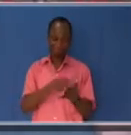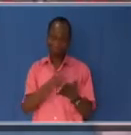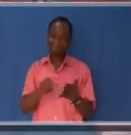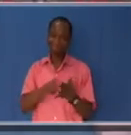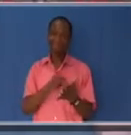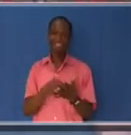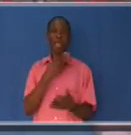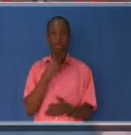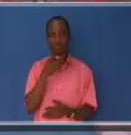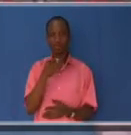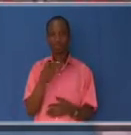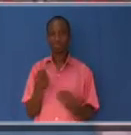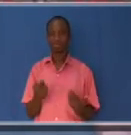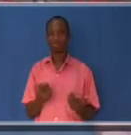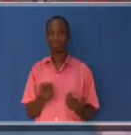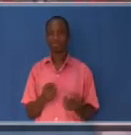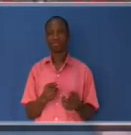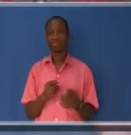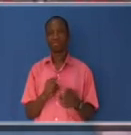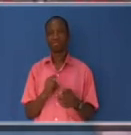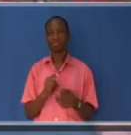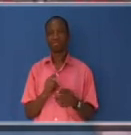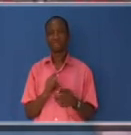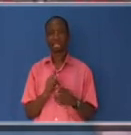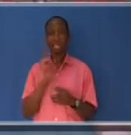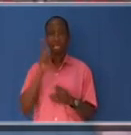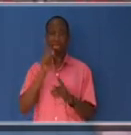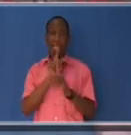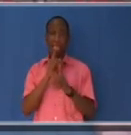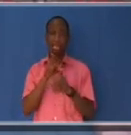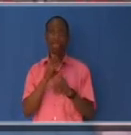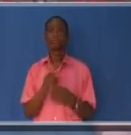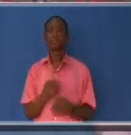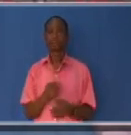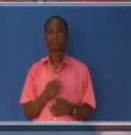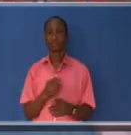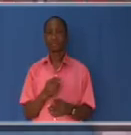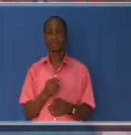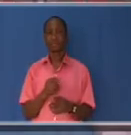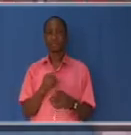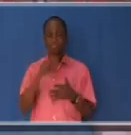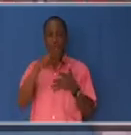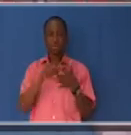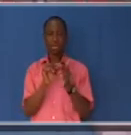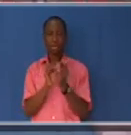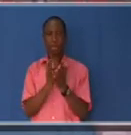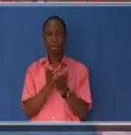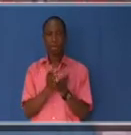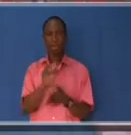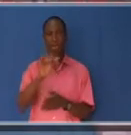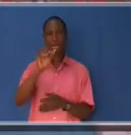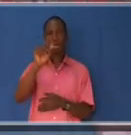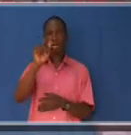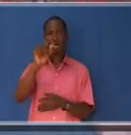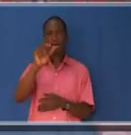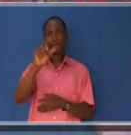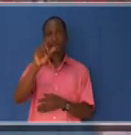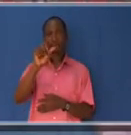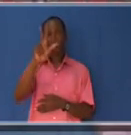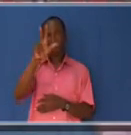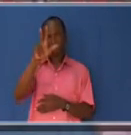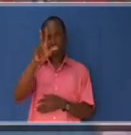eti miensa nchichemu aduonu mienu obehu wo ho se osomafo Peter emra